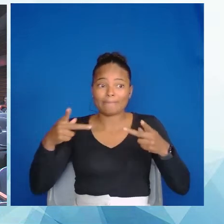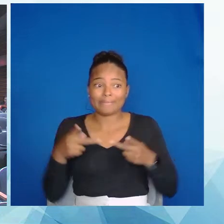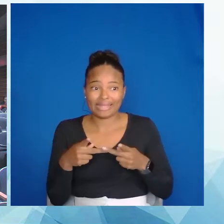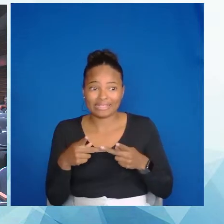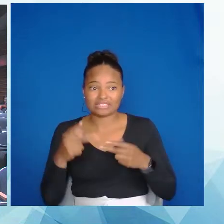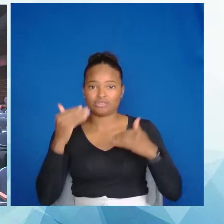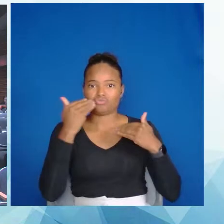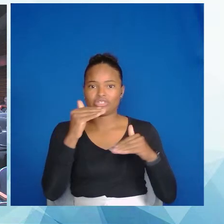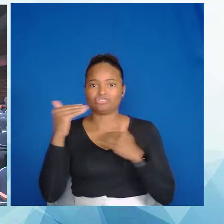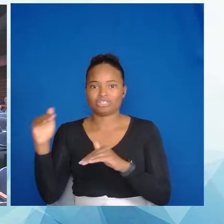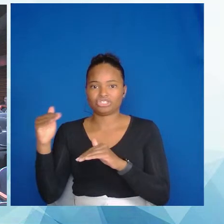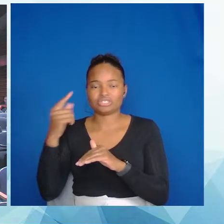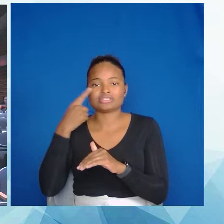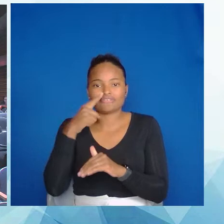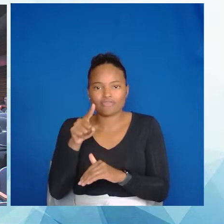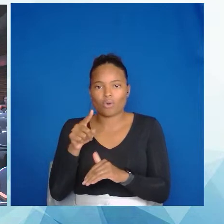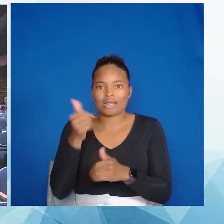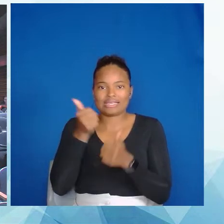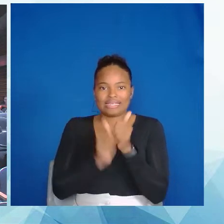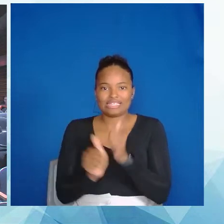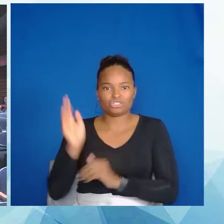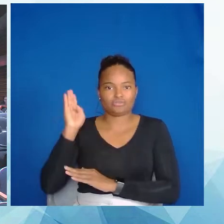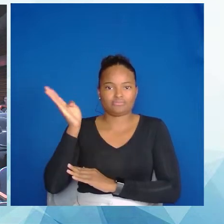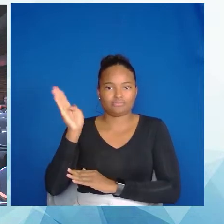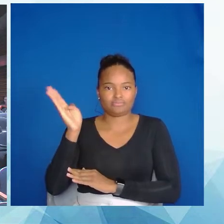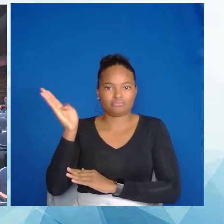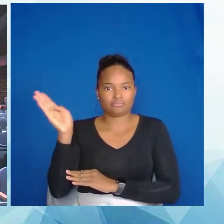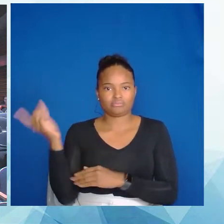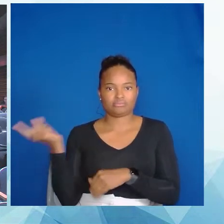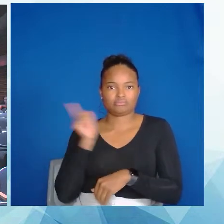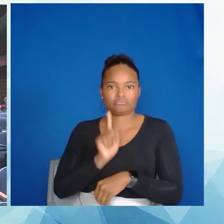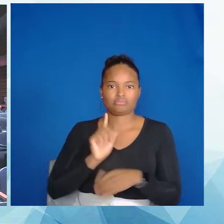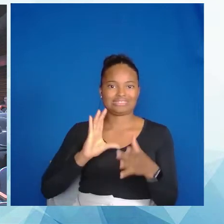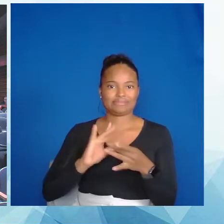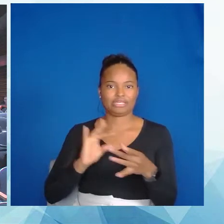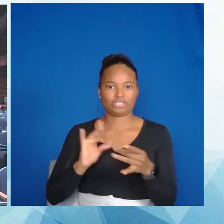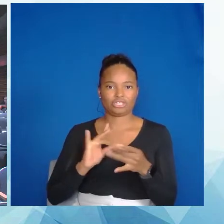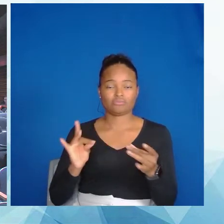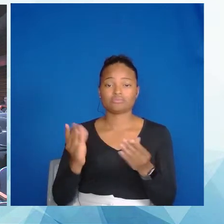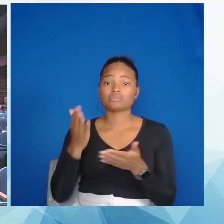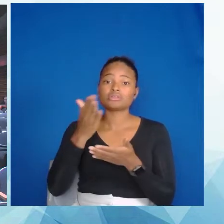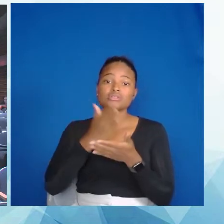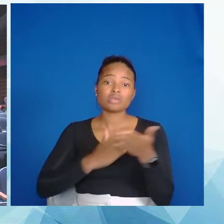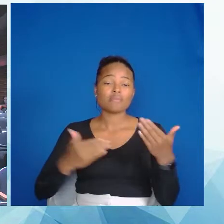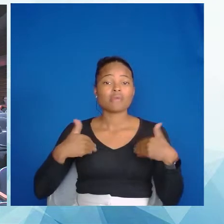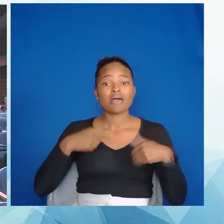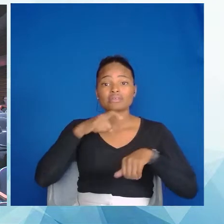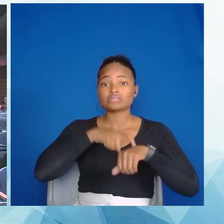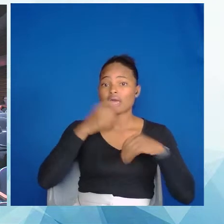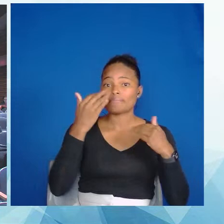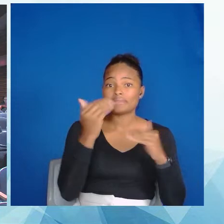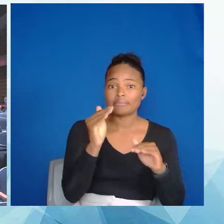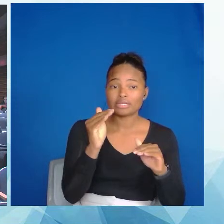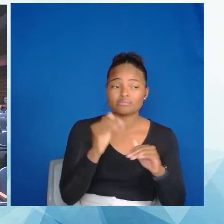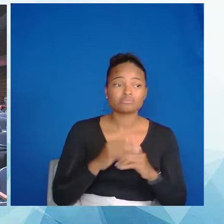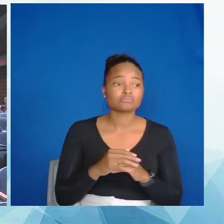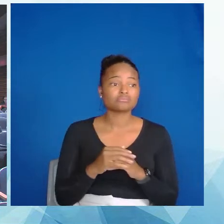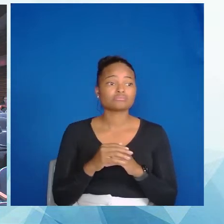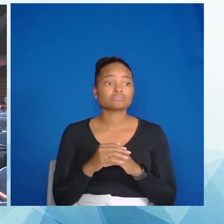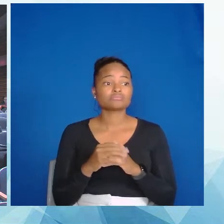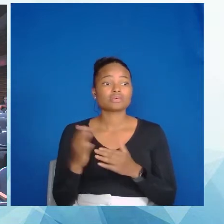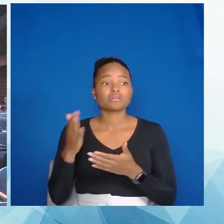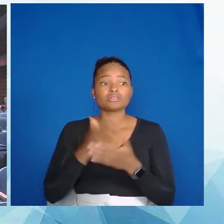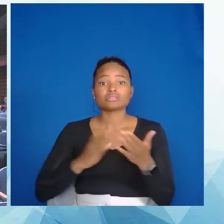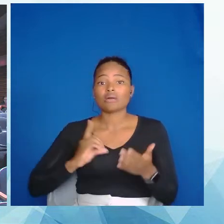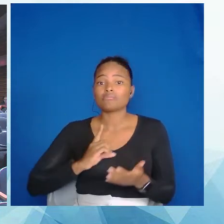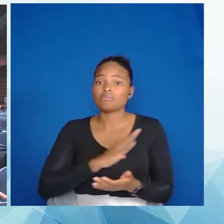So you can set it up. Some boards have a time limit, some boards do not, but it really depends. Again, that's